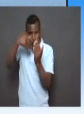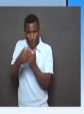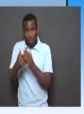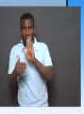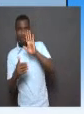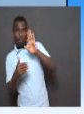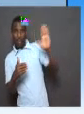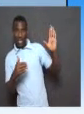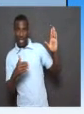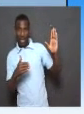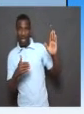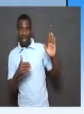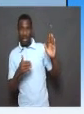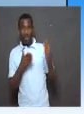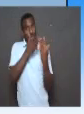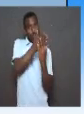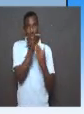of the vial.